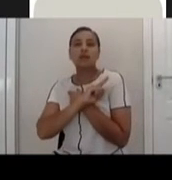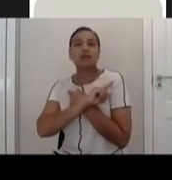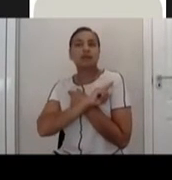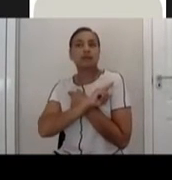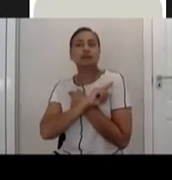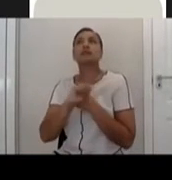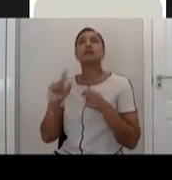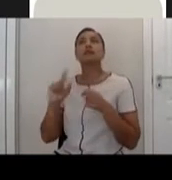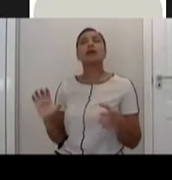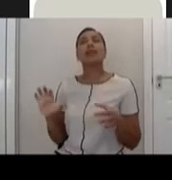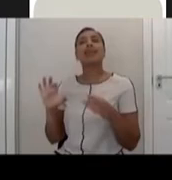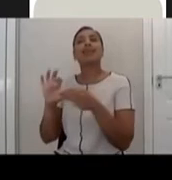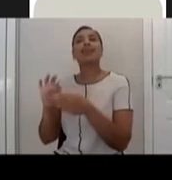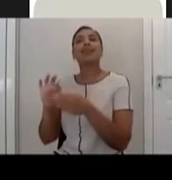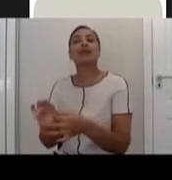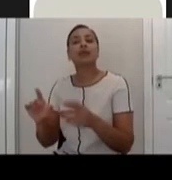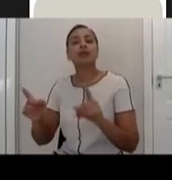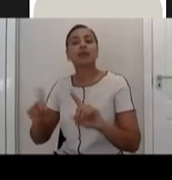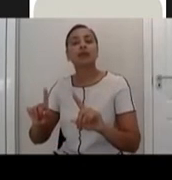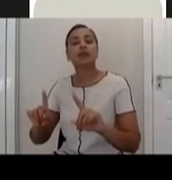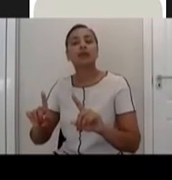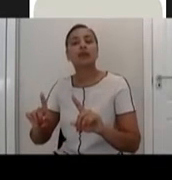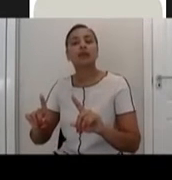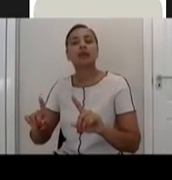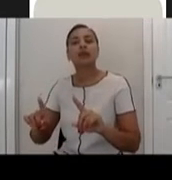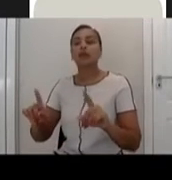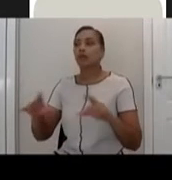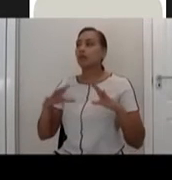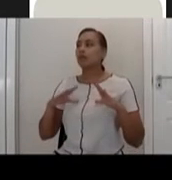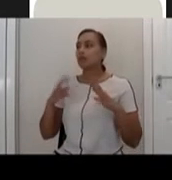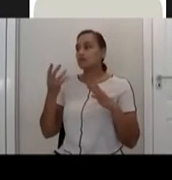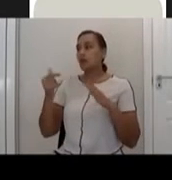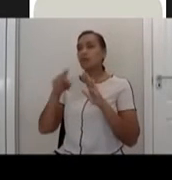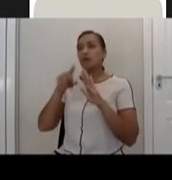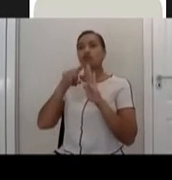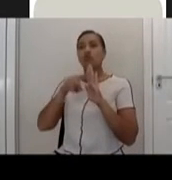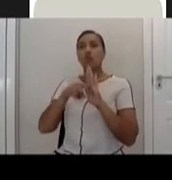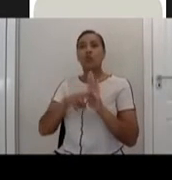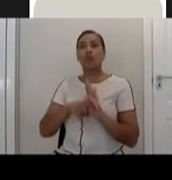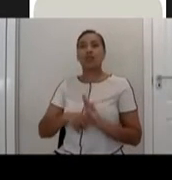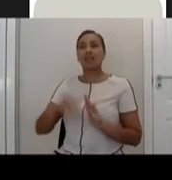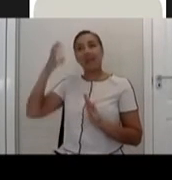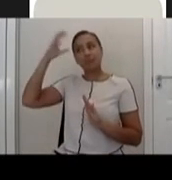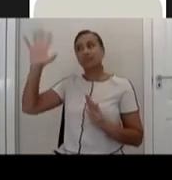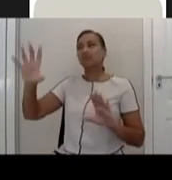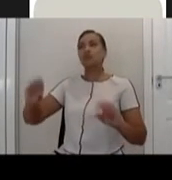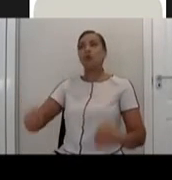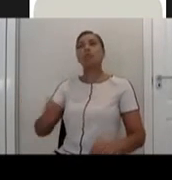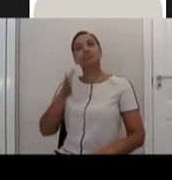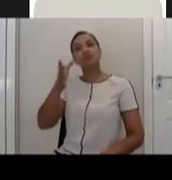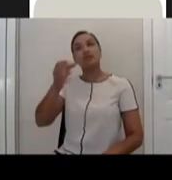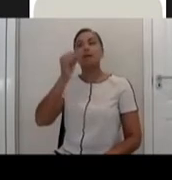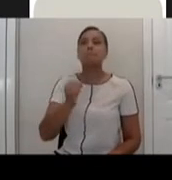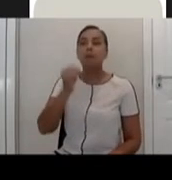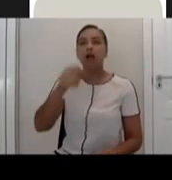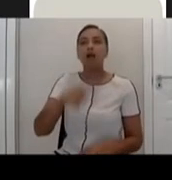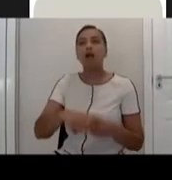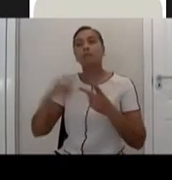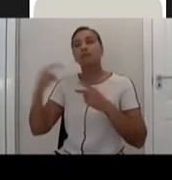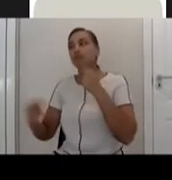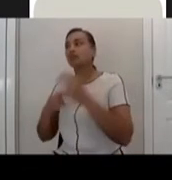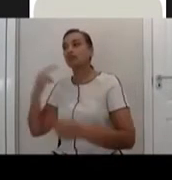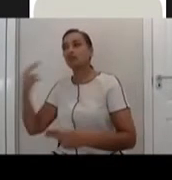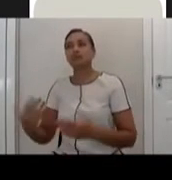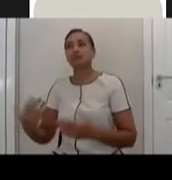to be associated with the partial relaxation of certain rules, particularly around people going to pubs and restaurants, that sort of thing.